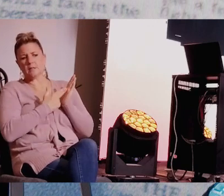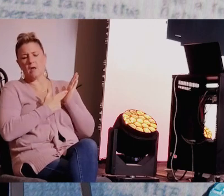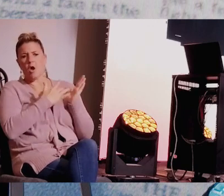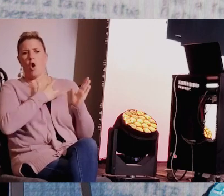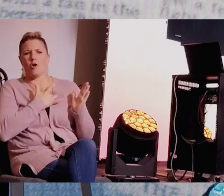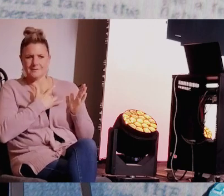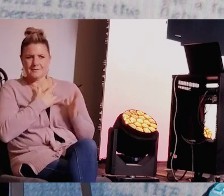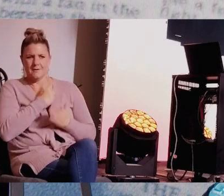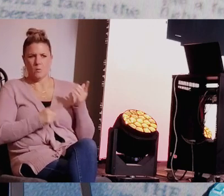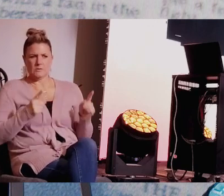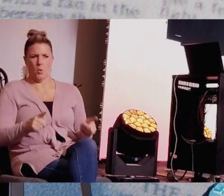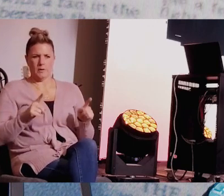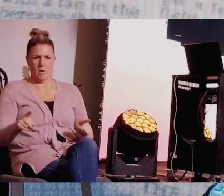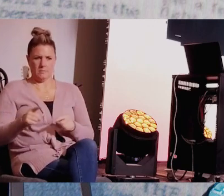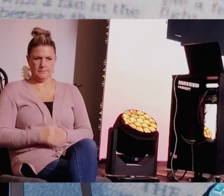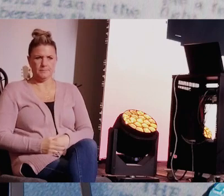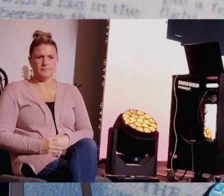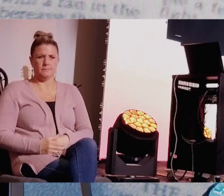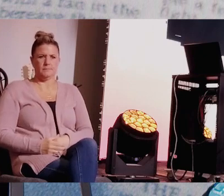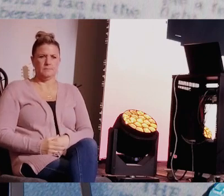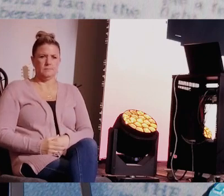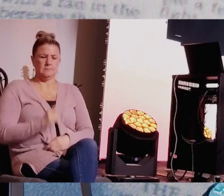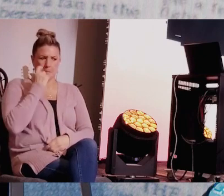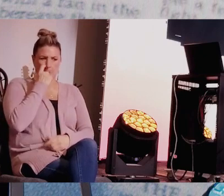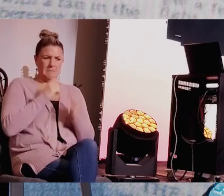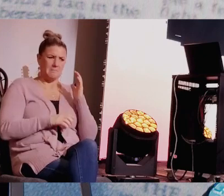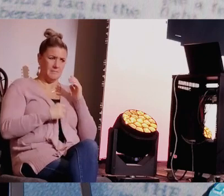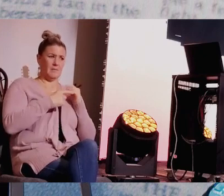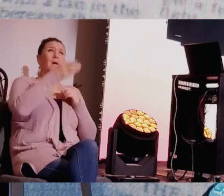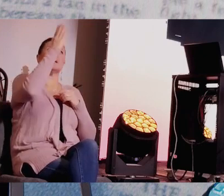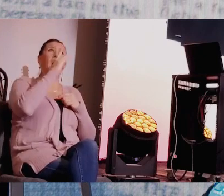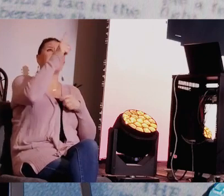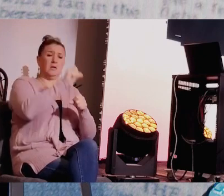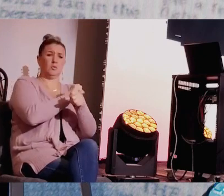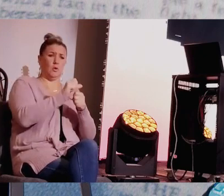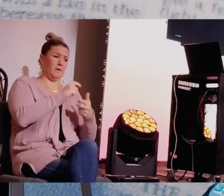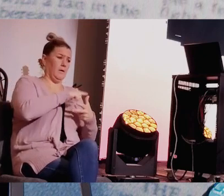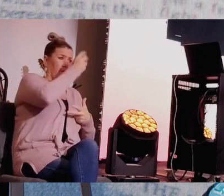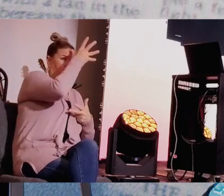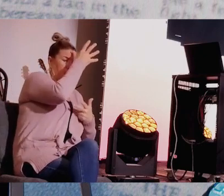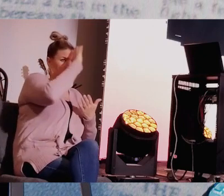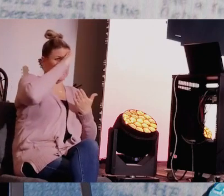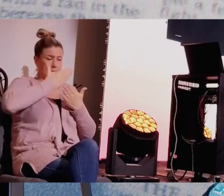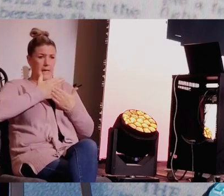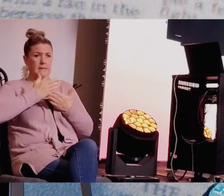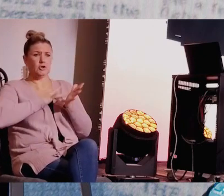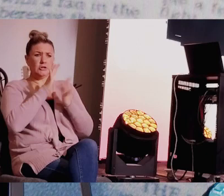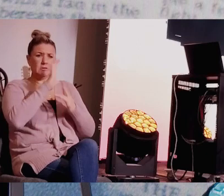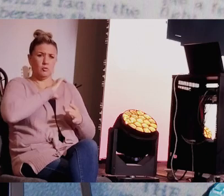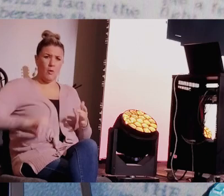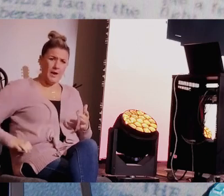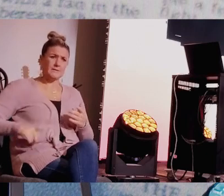on within these two parts. You know, I found that when God works, he works with the Father, the Son, which is Jesus Christ,